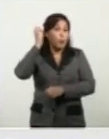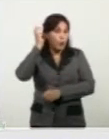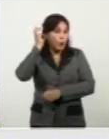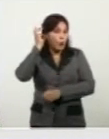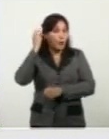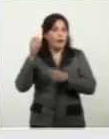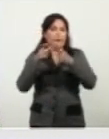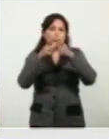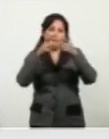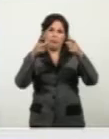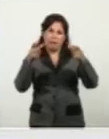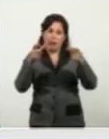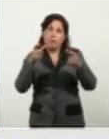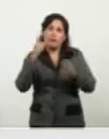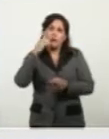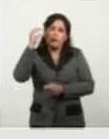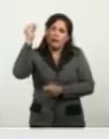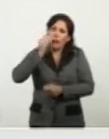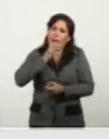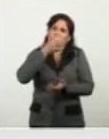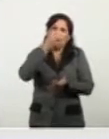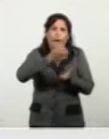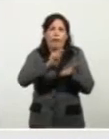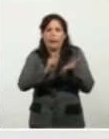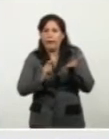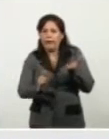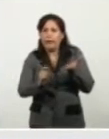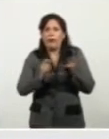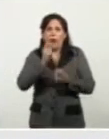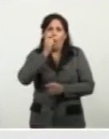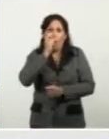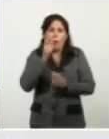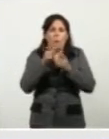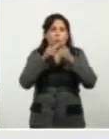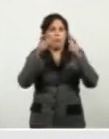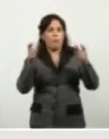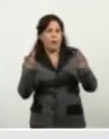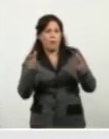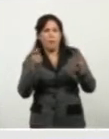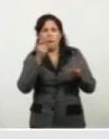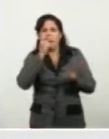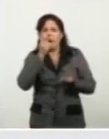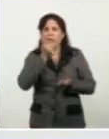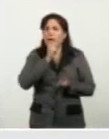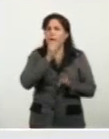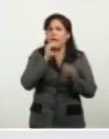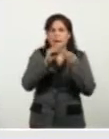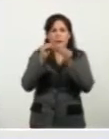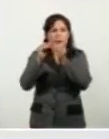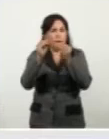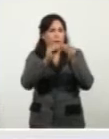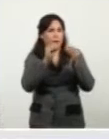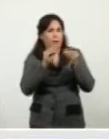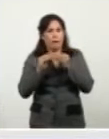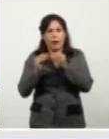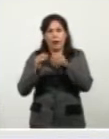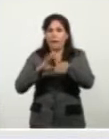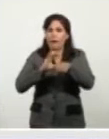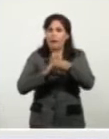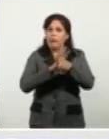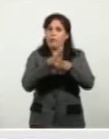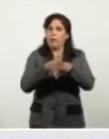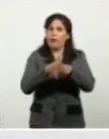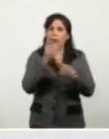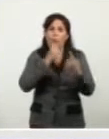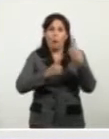50.02% of the diagnosed people are female. Yesterday, 14 cases were